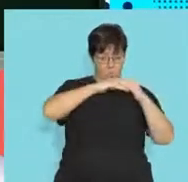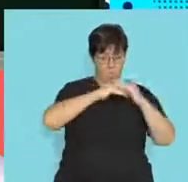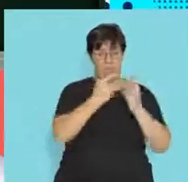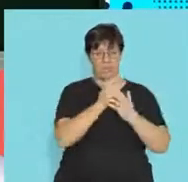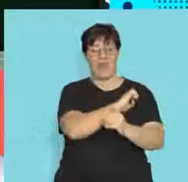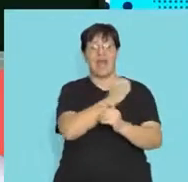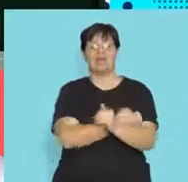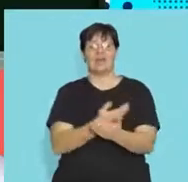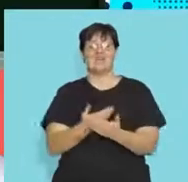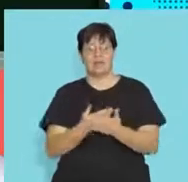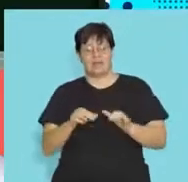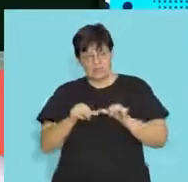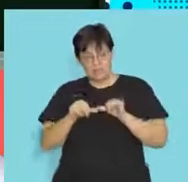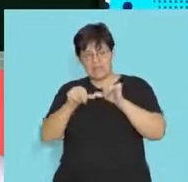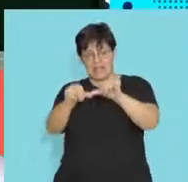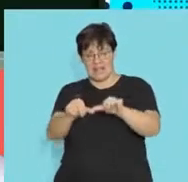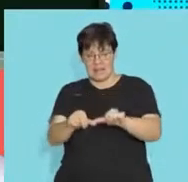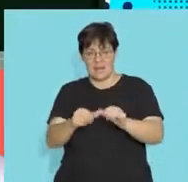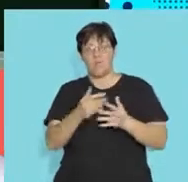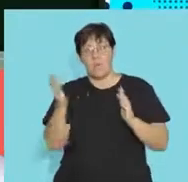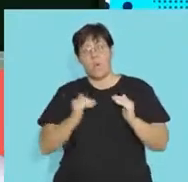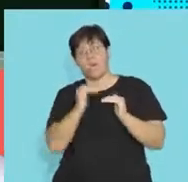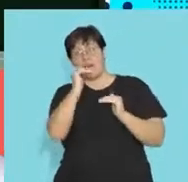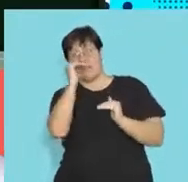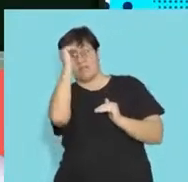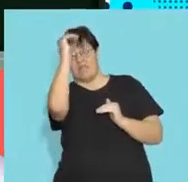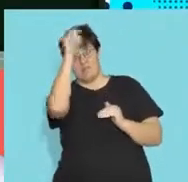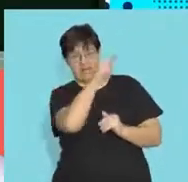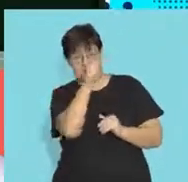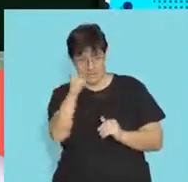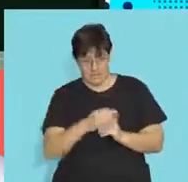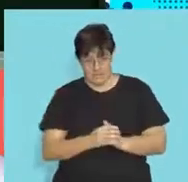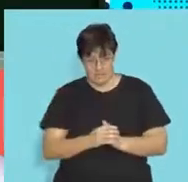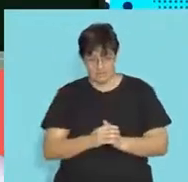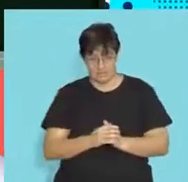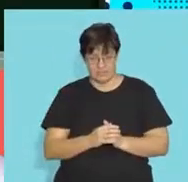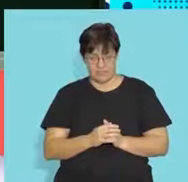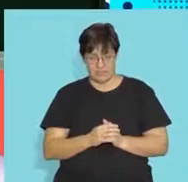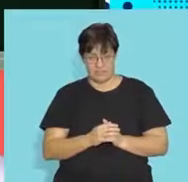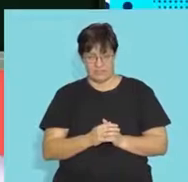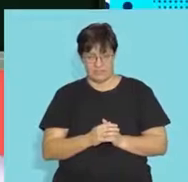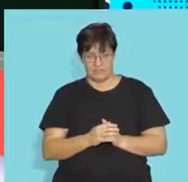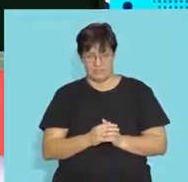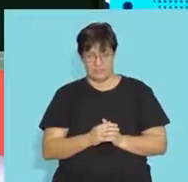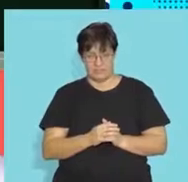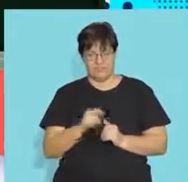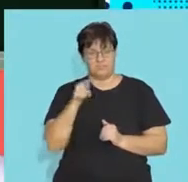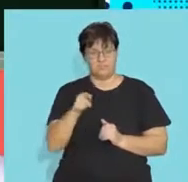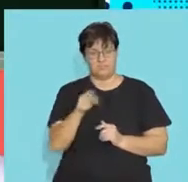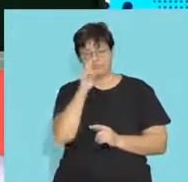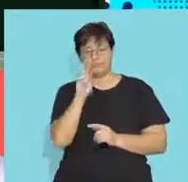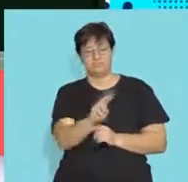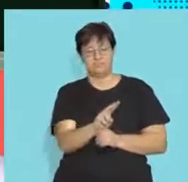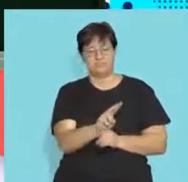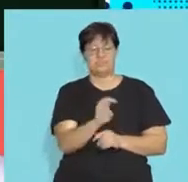there's more energy available to sustain a higher level of organisms in that food chain. So guys, in this segment,